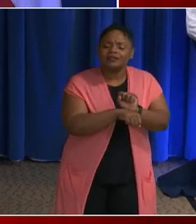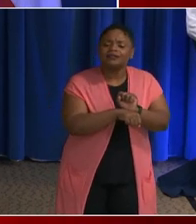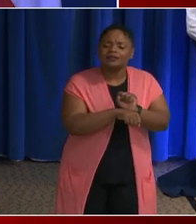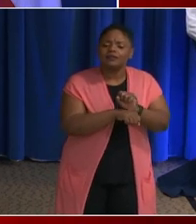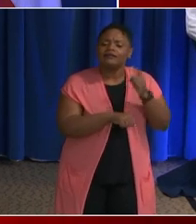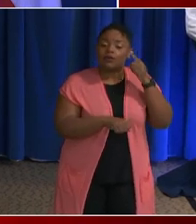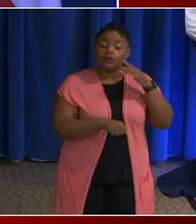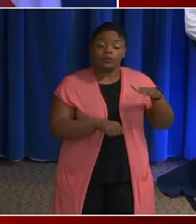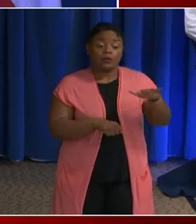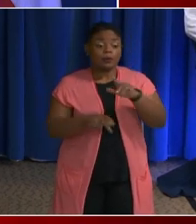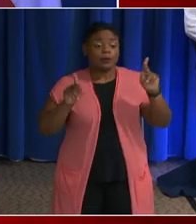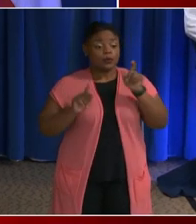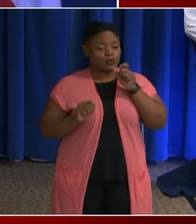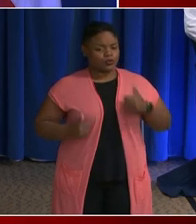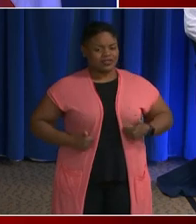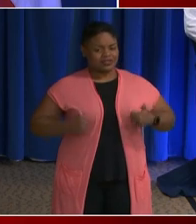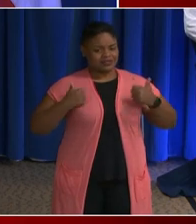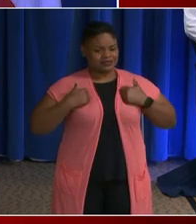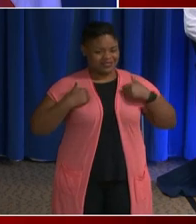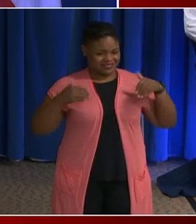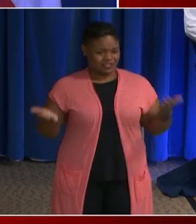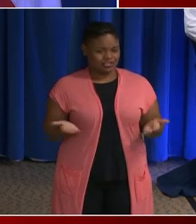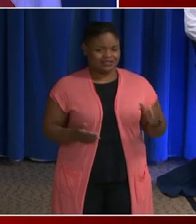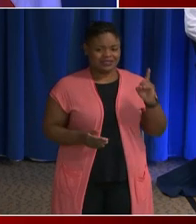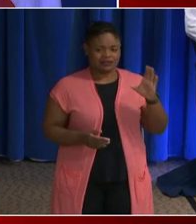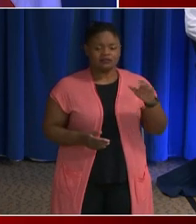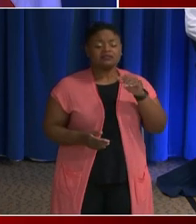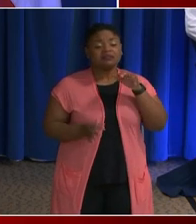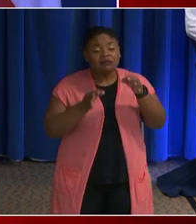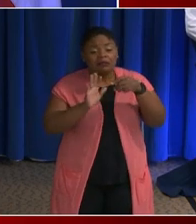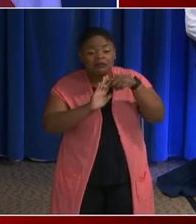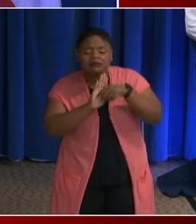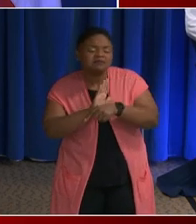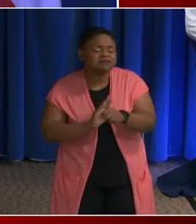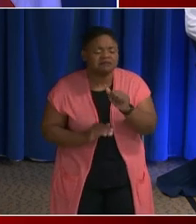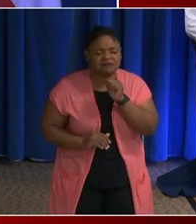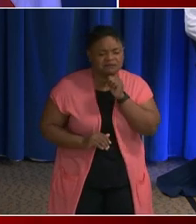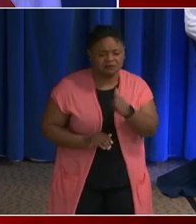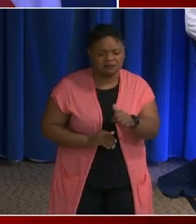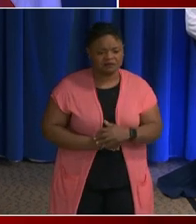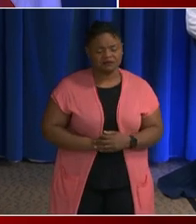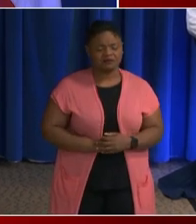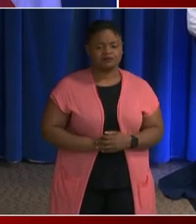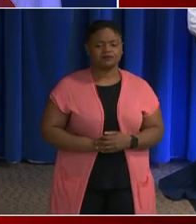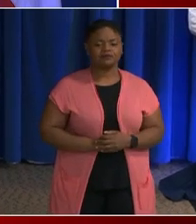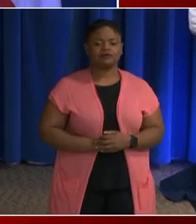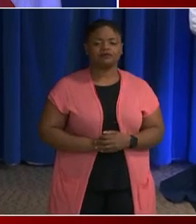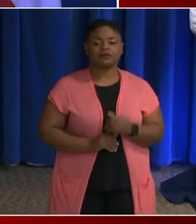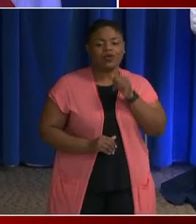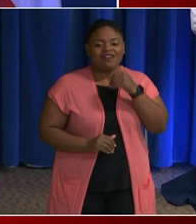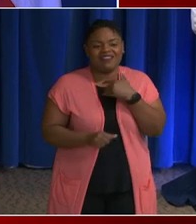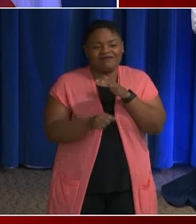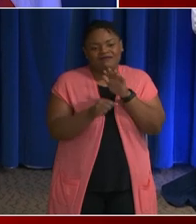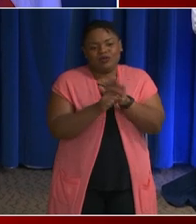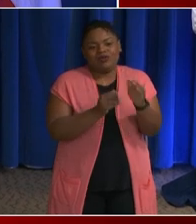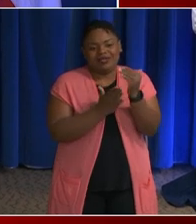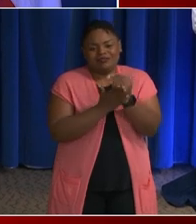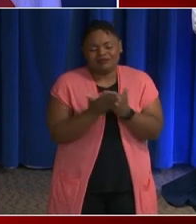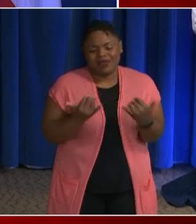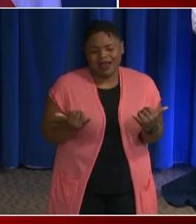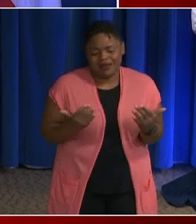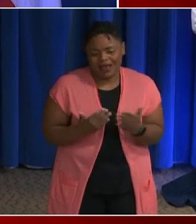residents, and so forth. I'm not going to go over what all those measures were, and actually I don't have that list in front of me, but we